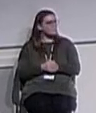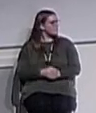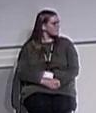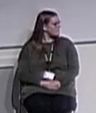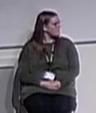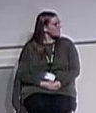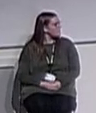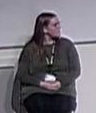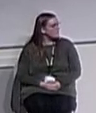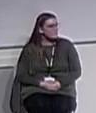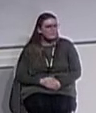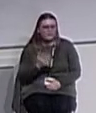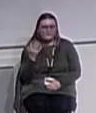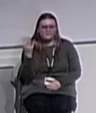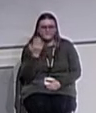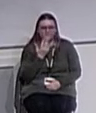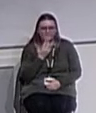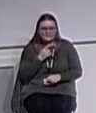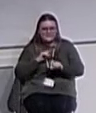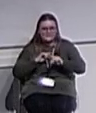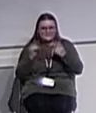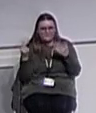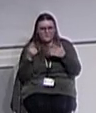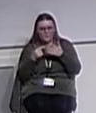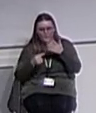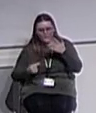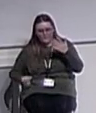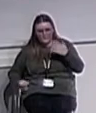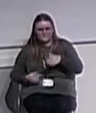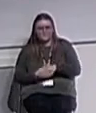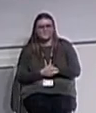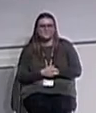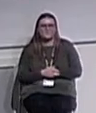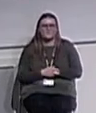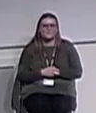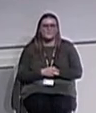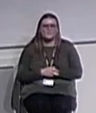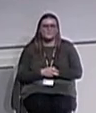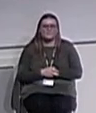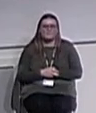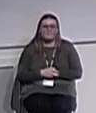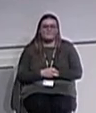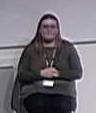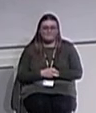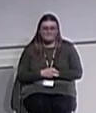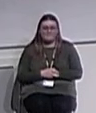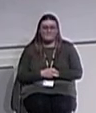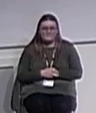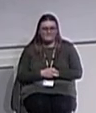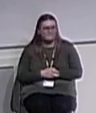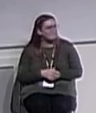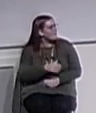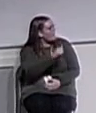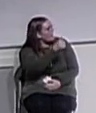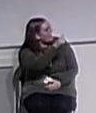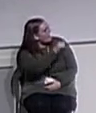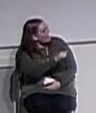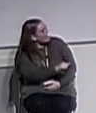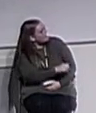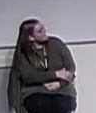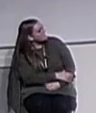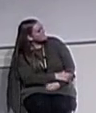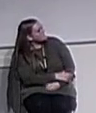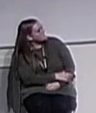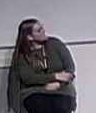We have 15 different flavours here in Manchester. Biochemistry, biology with science and society, all